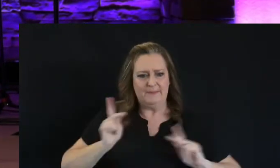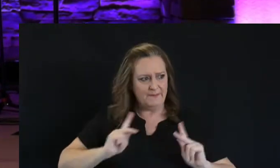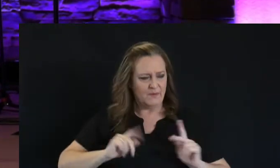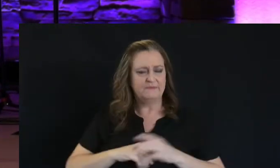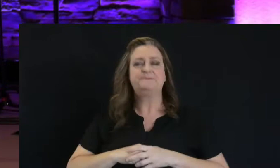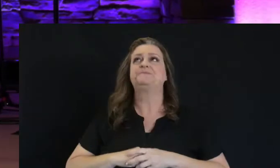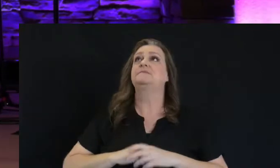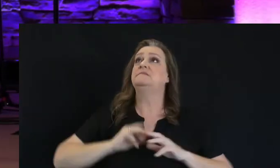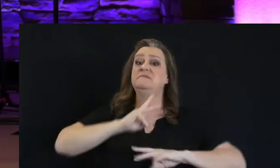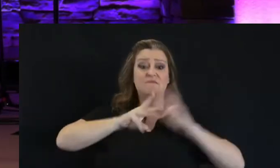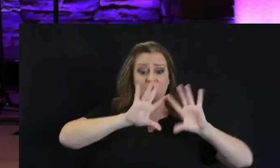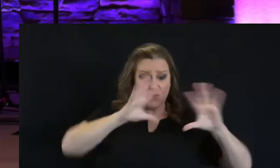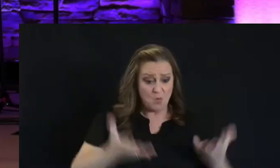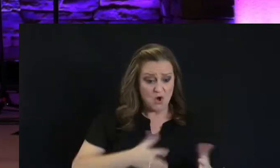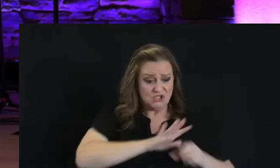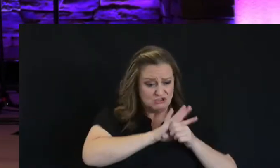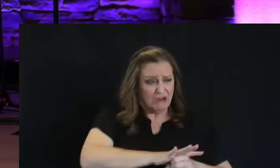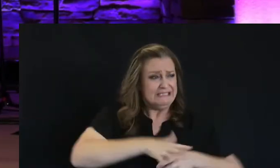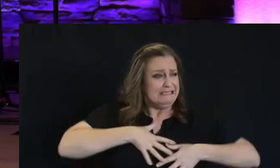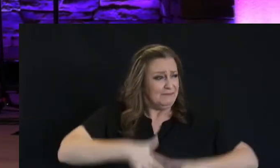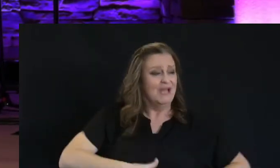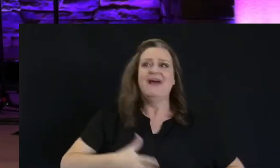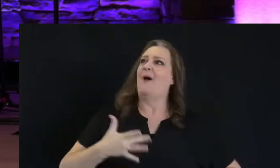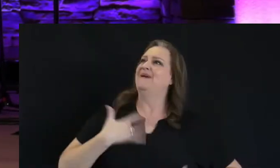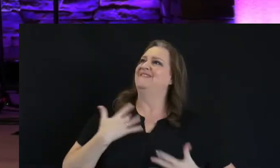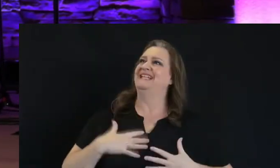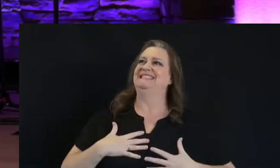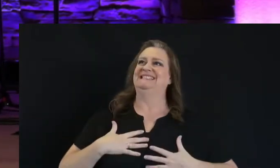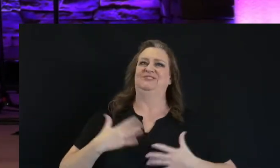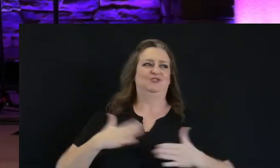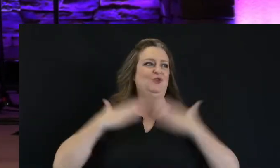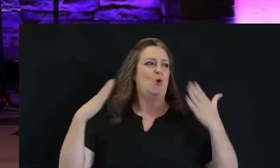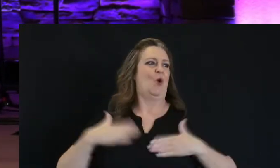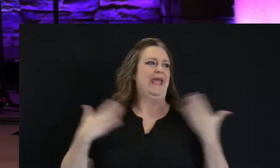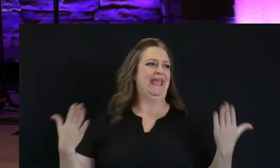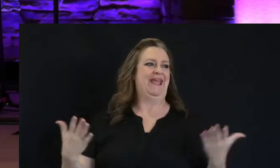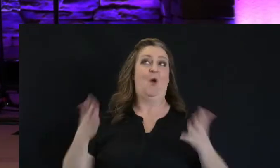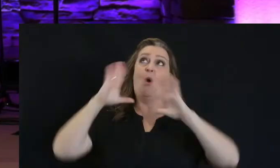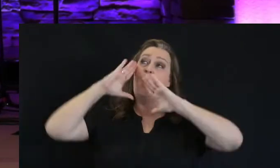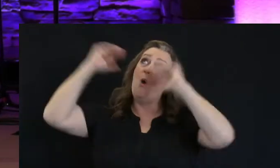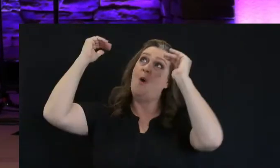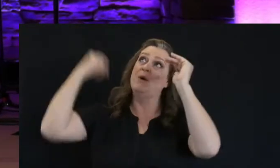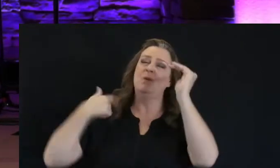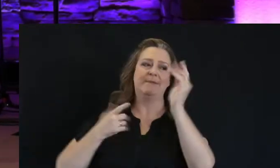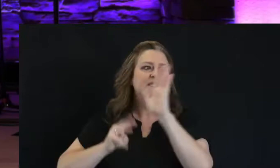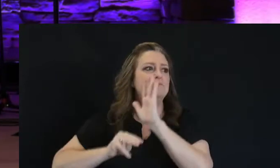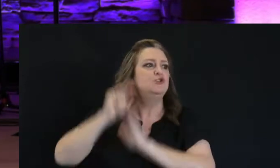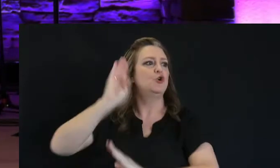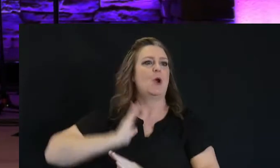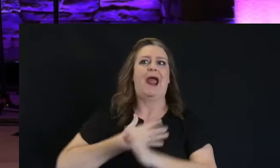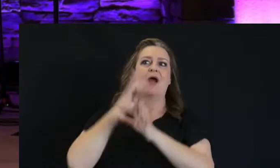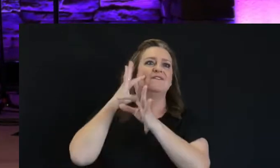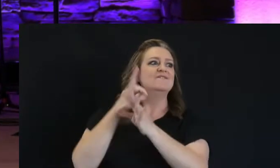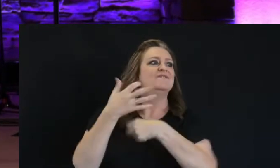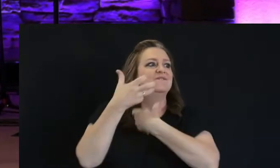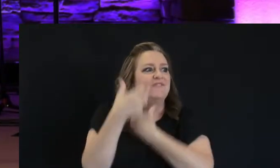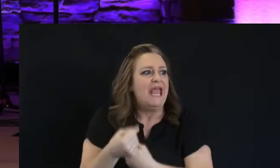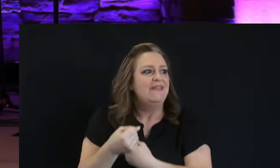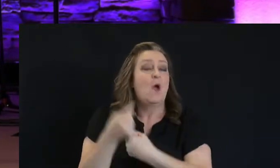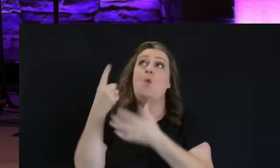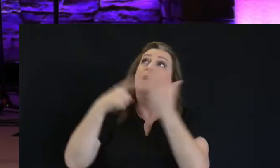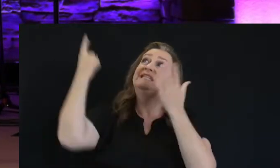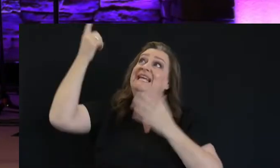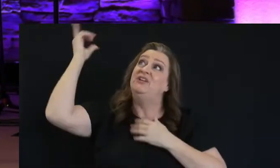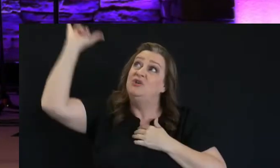When the world is stressed and depressed, you will be filled with joy and hope. But only if you and I mature in our faith to the point where what is eternal is more important than